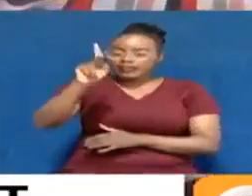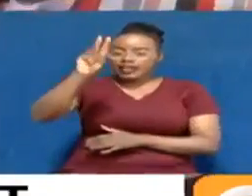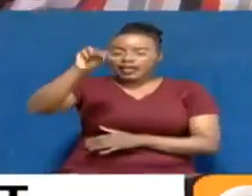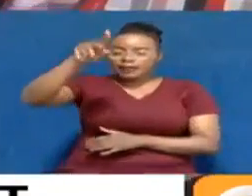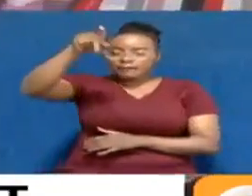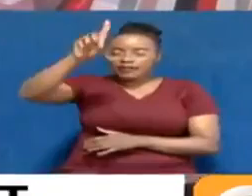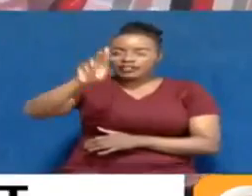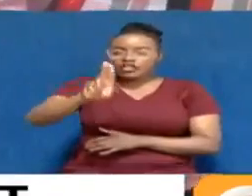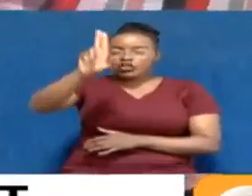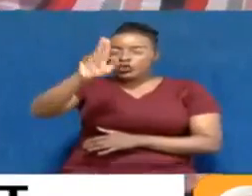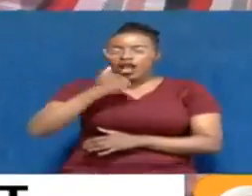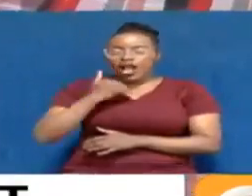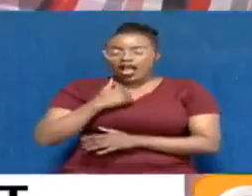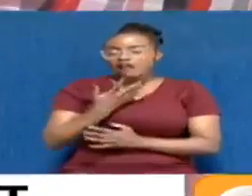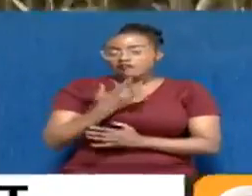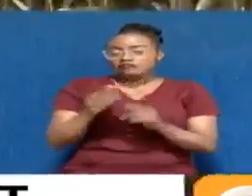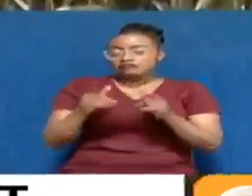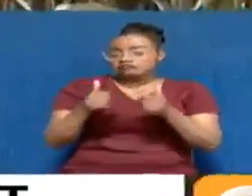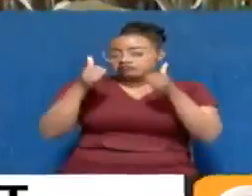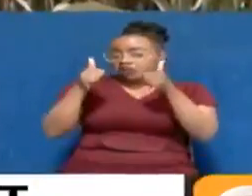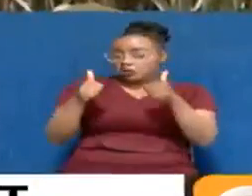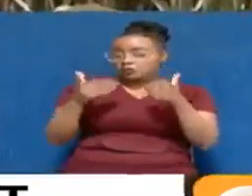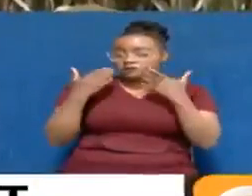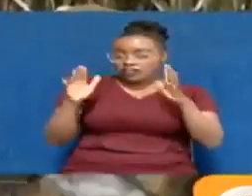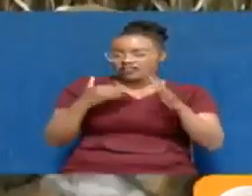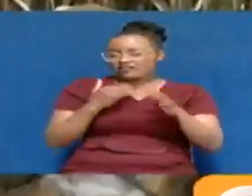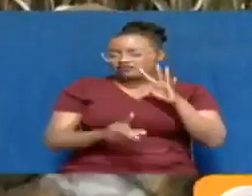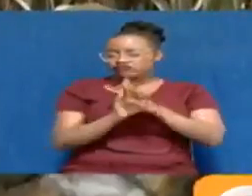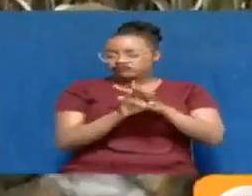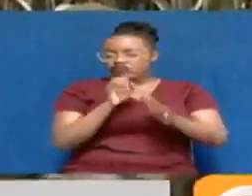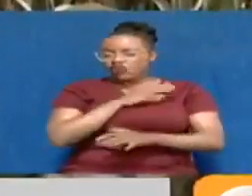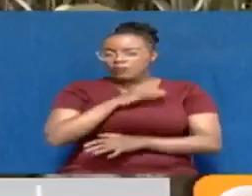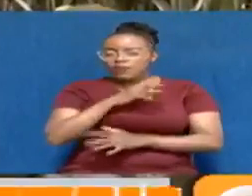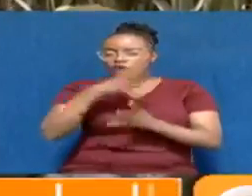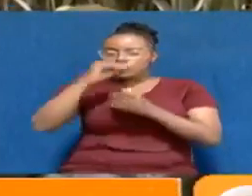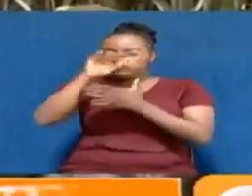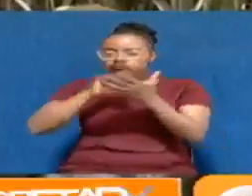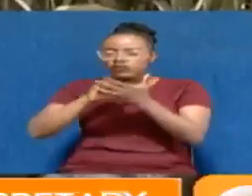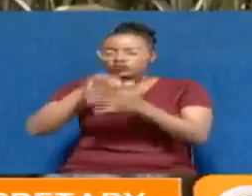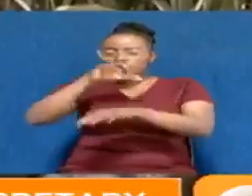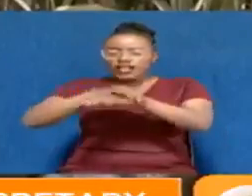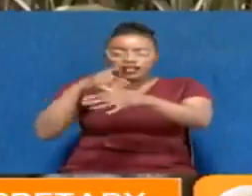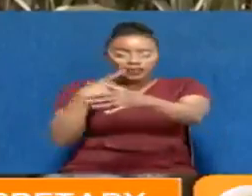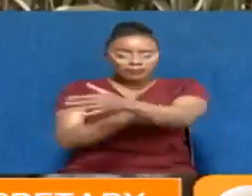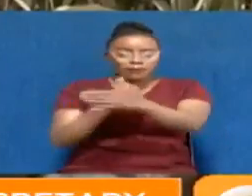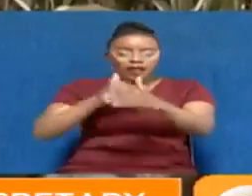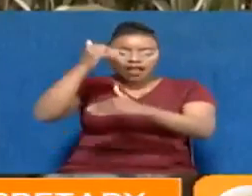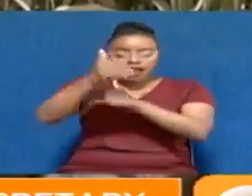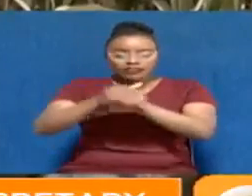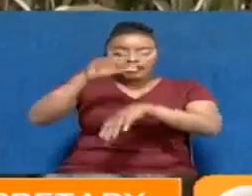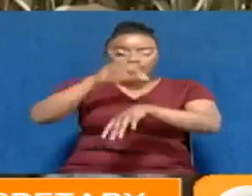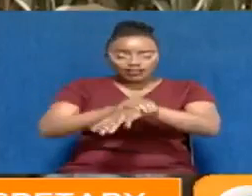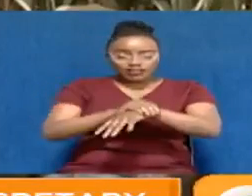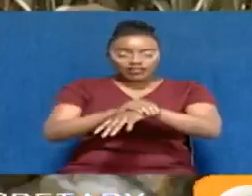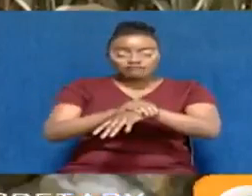and Dentists Union raising their alarm. Most of them have been going to the centers where they were supposed to receive this particular vaccine after receiving the